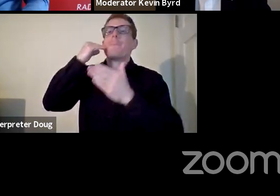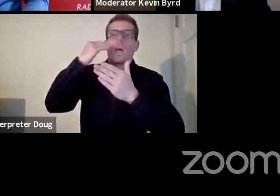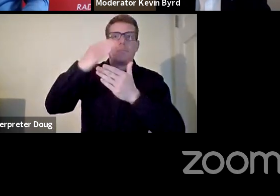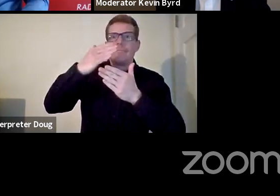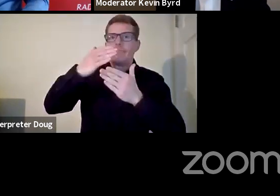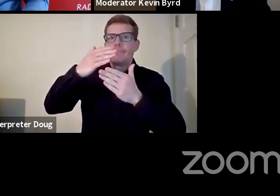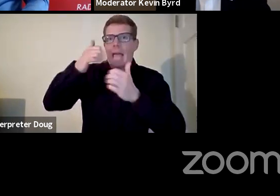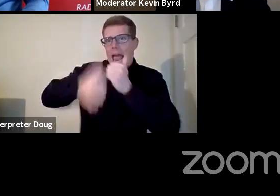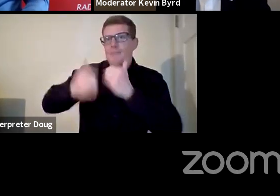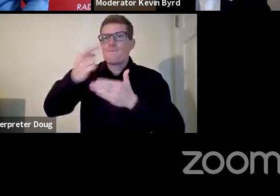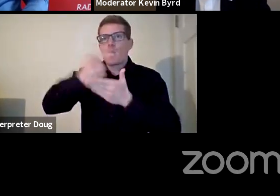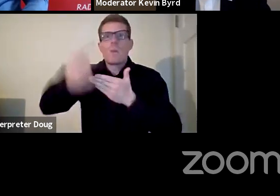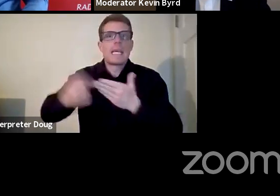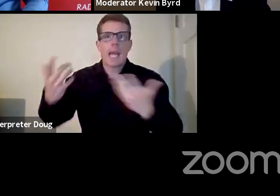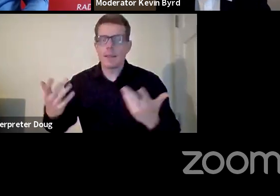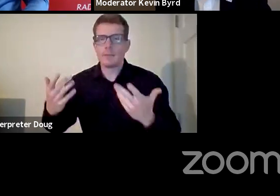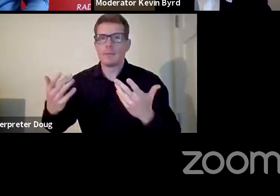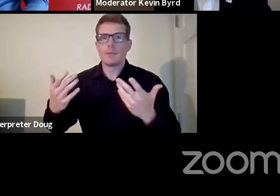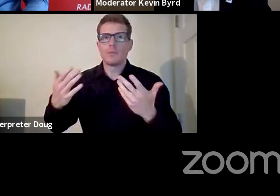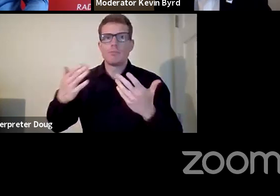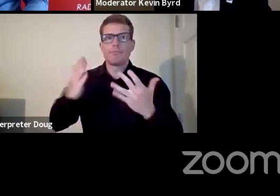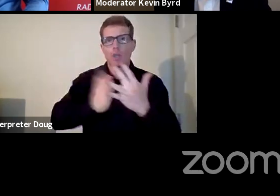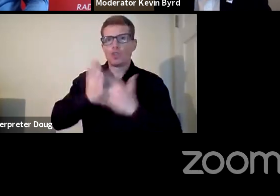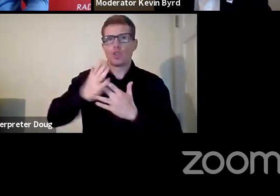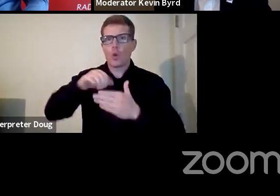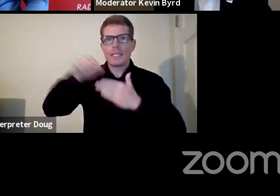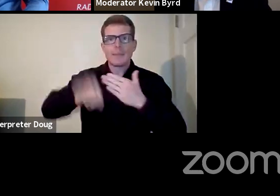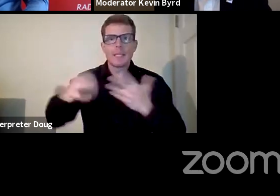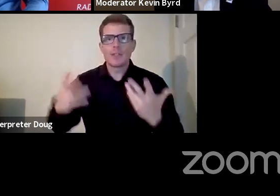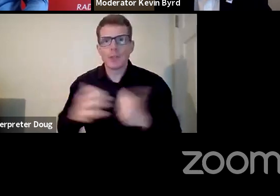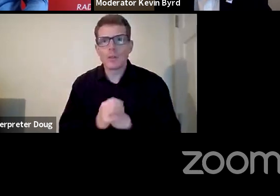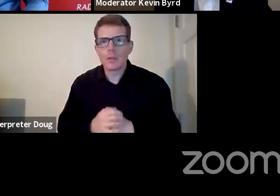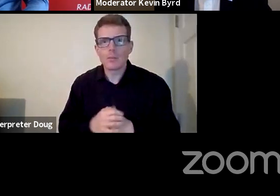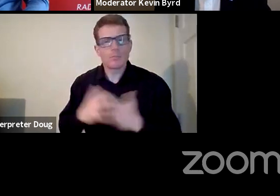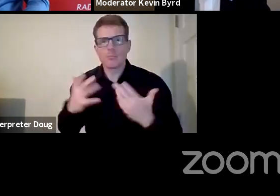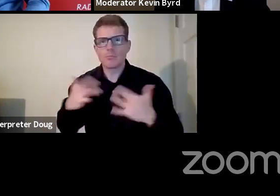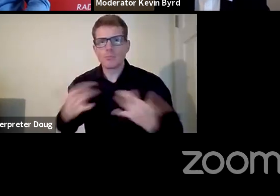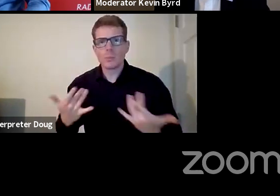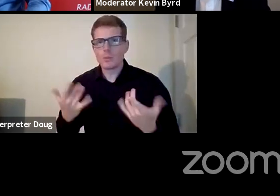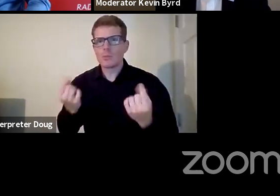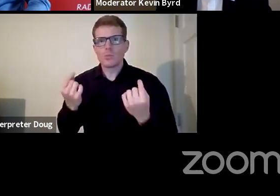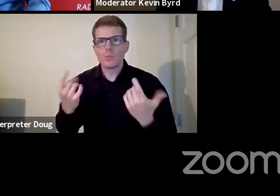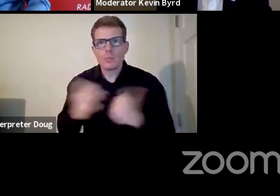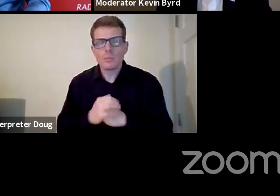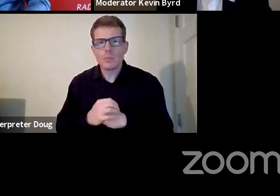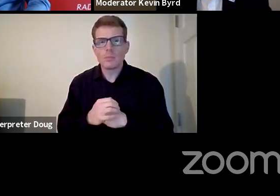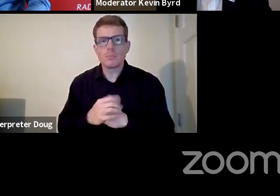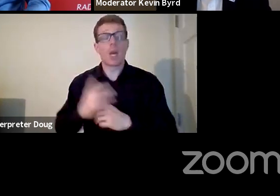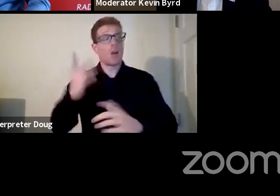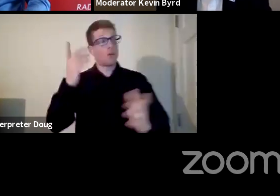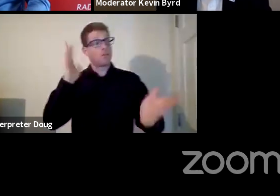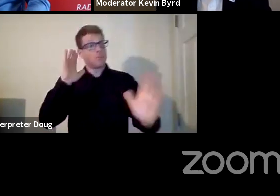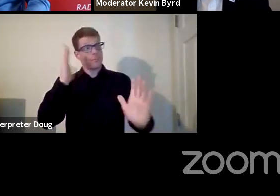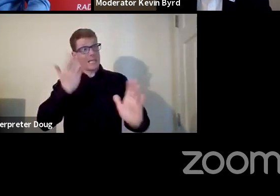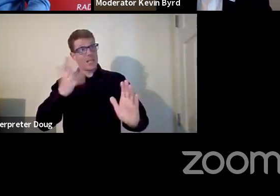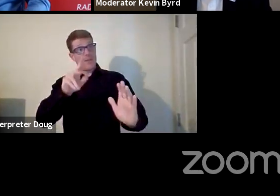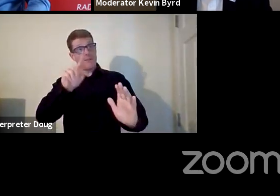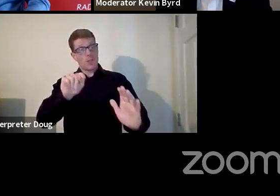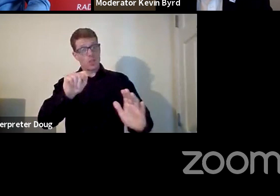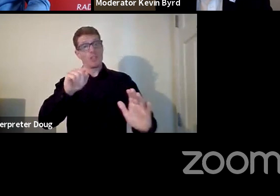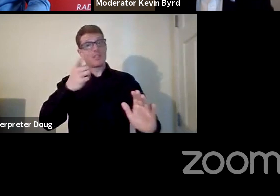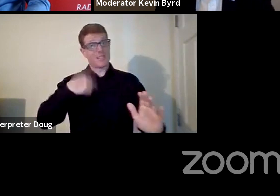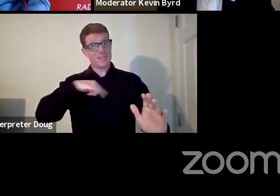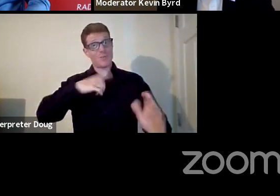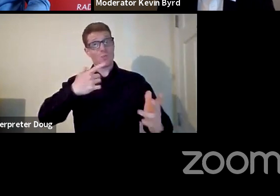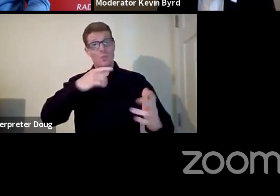Well, we're discouraging students from doing that actively, and that's part of that communication strategy. But realistically, you know, people are going to move